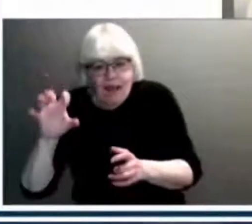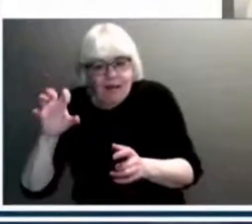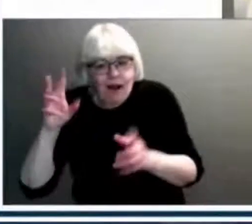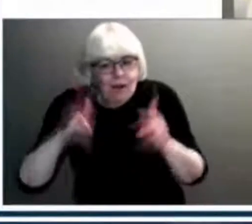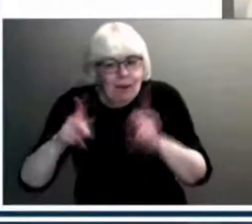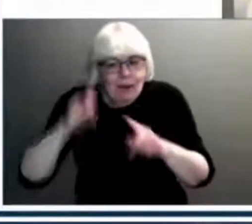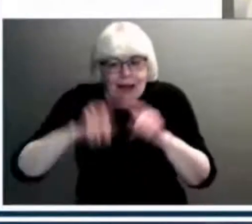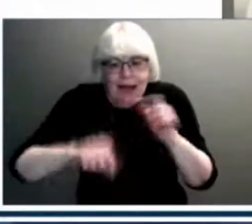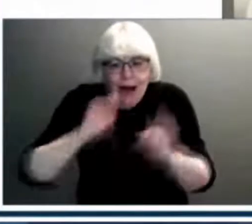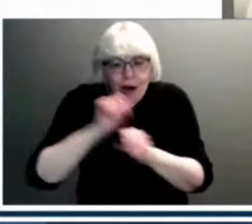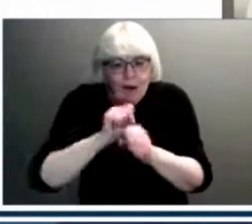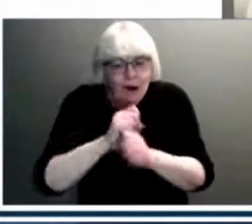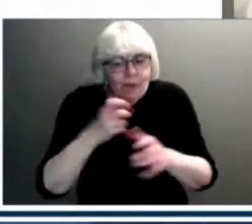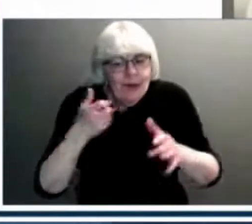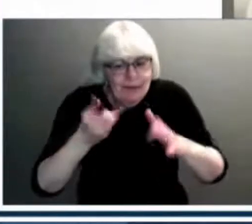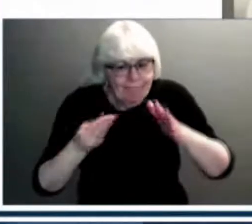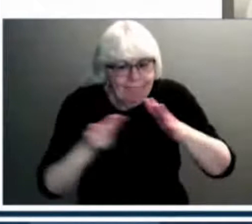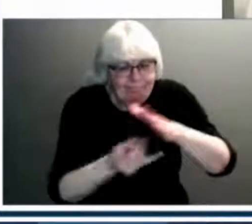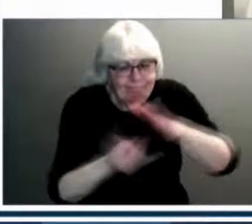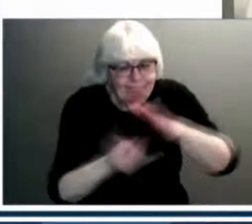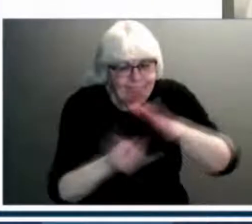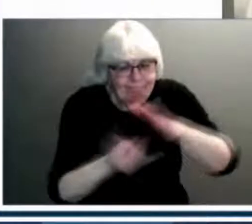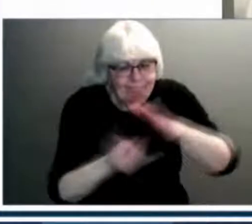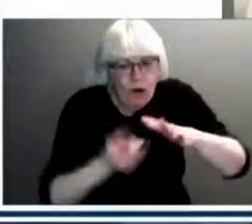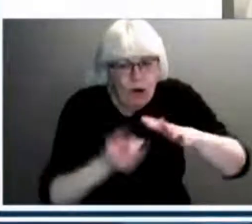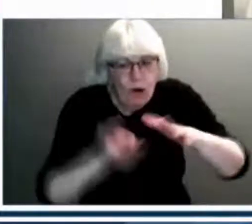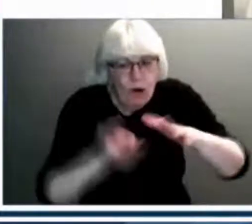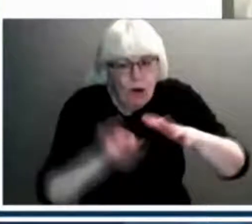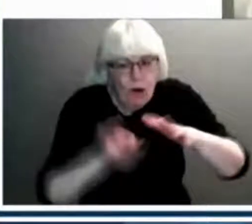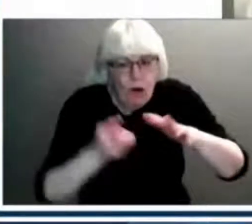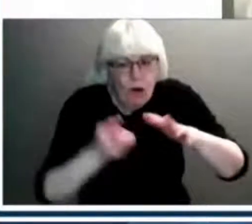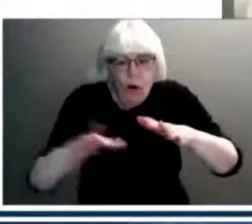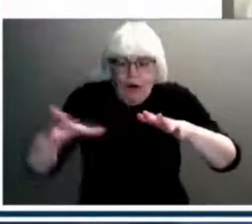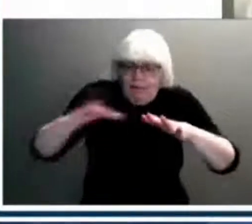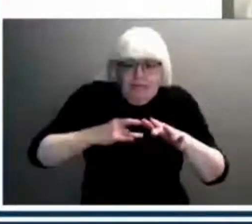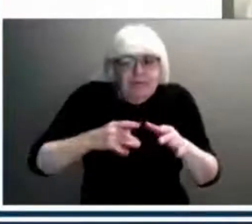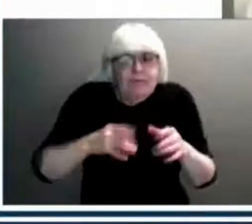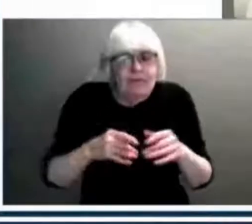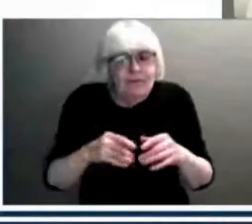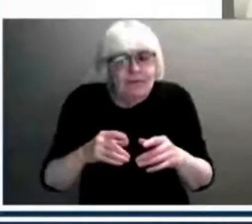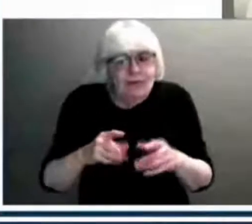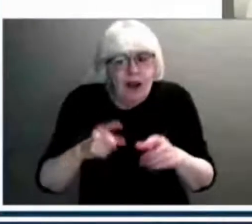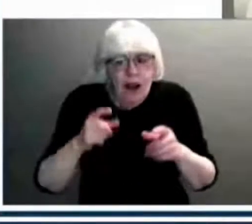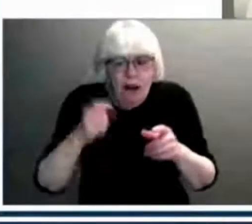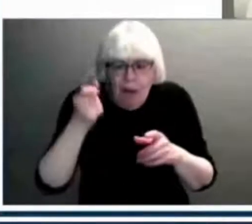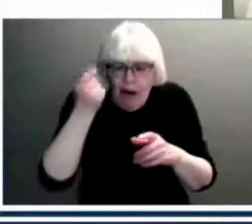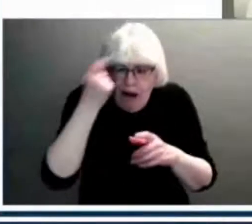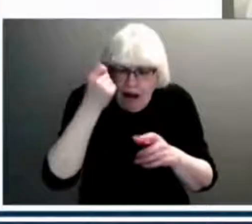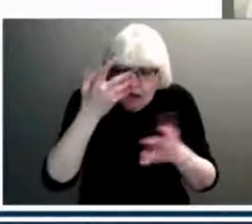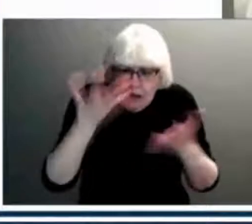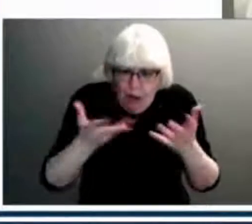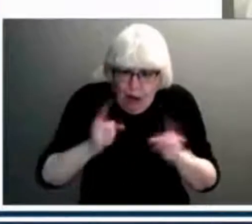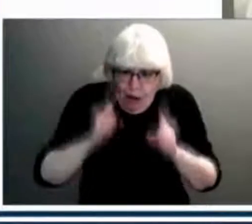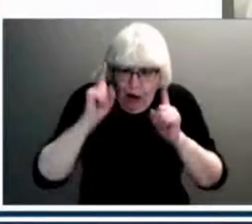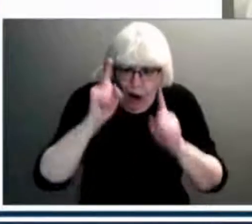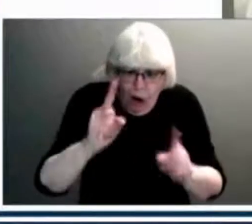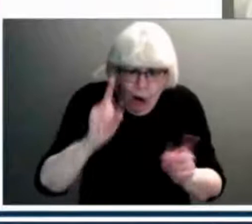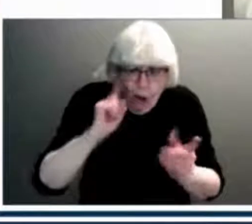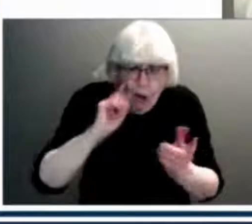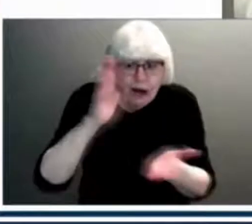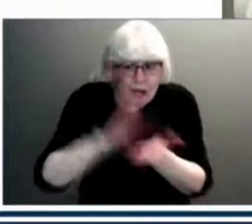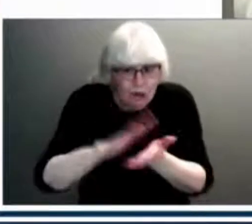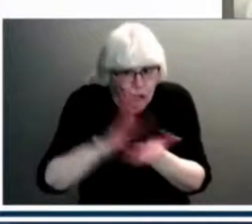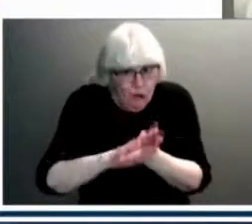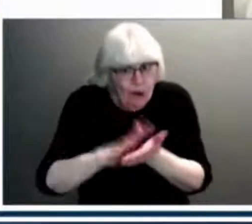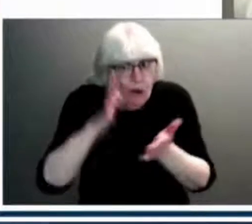When classes resume next week, it seems likely that a lot of teachers are going to find themselves in the same boat, and a lot of schools are going to